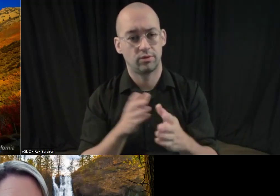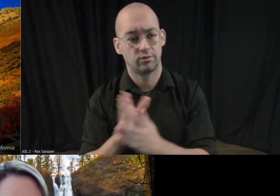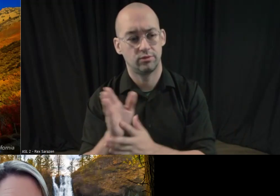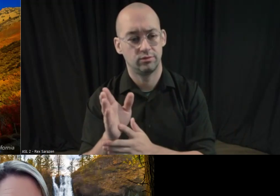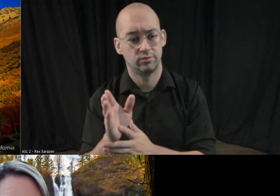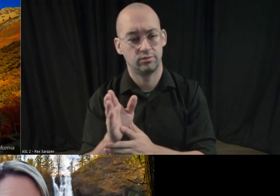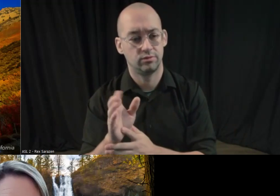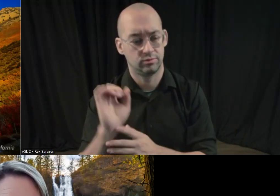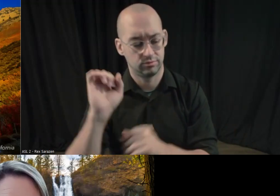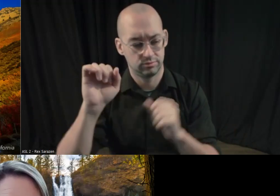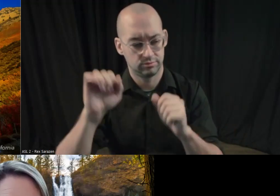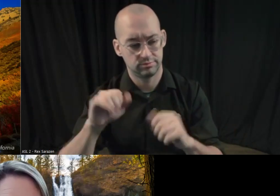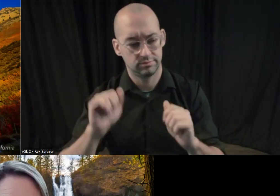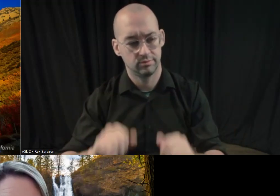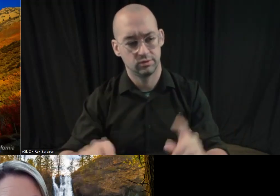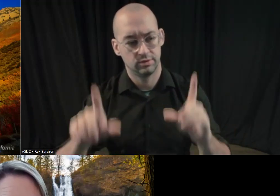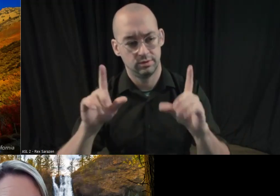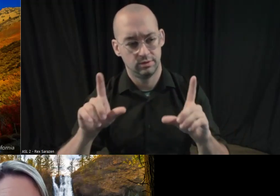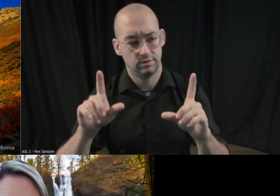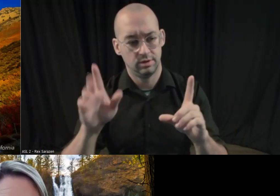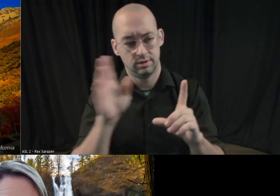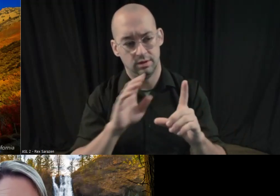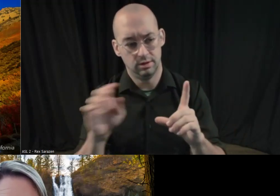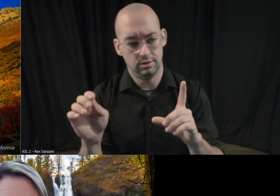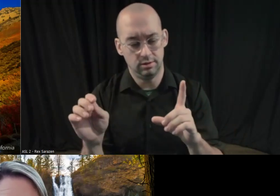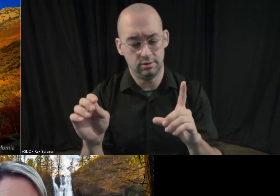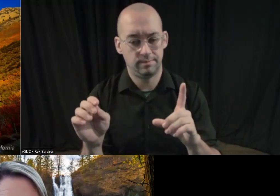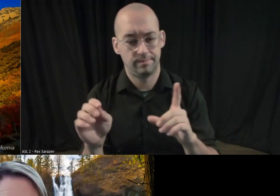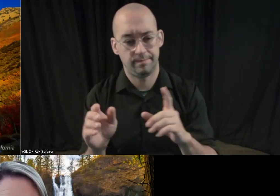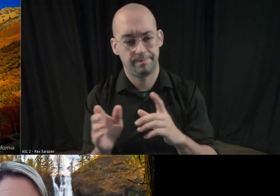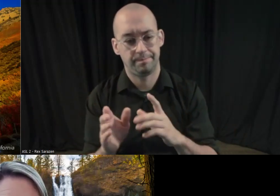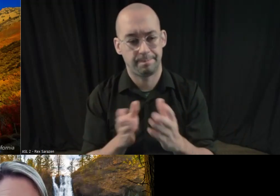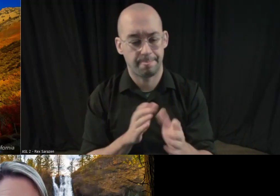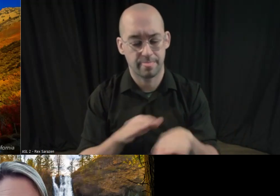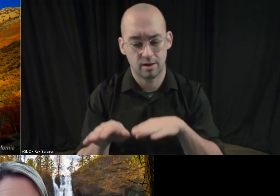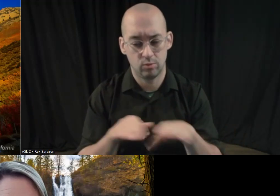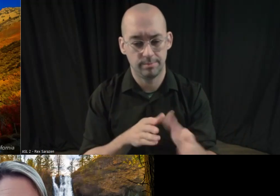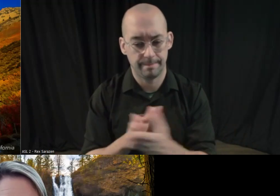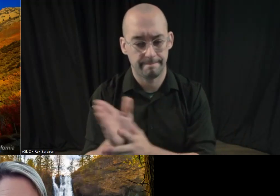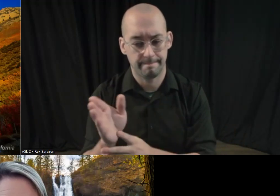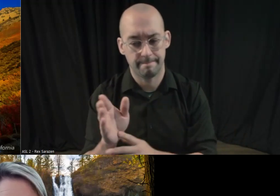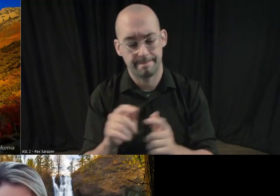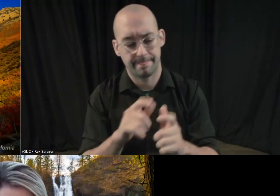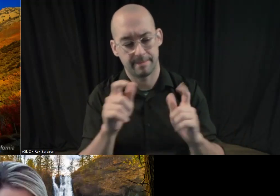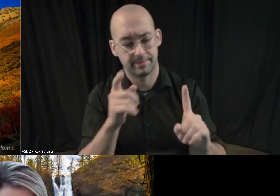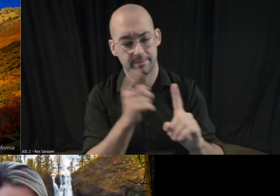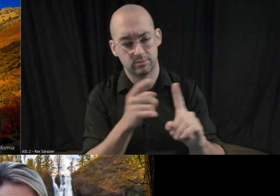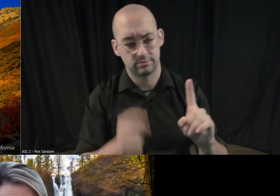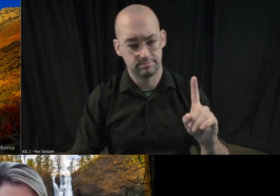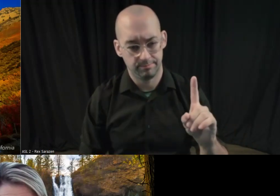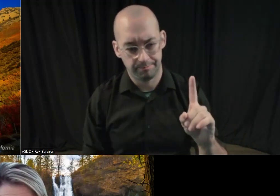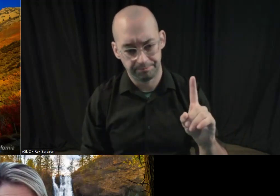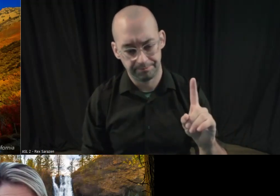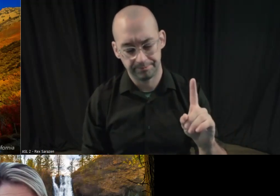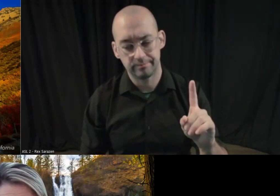and then walk through the main points. I don't think you need to read it, but just walk through it. And then we would love the